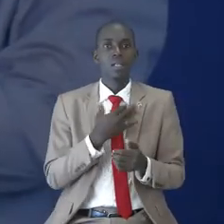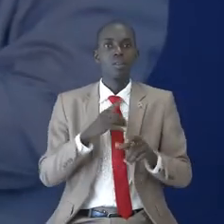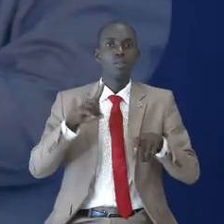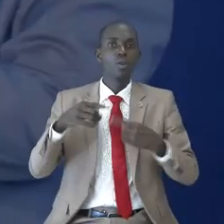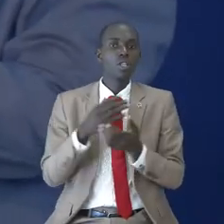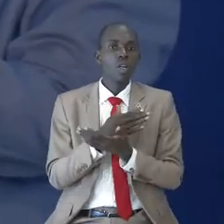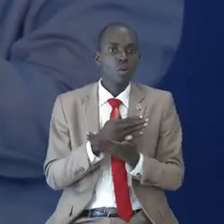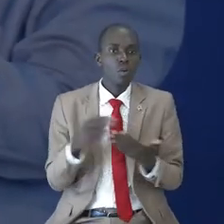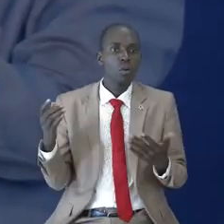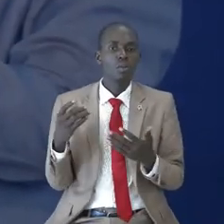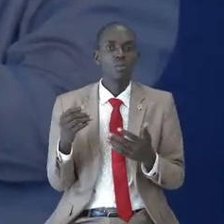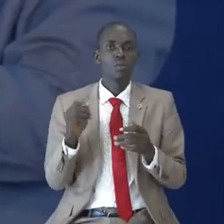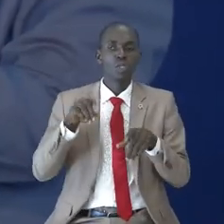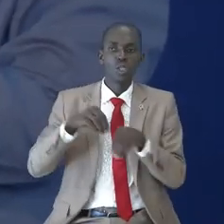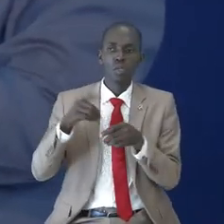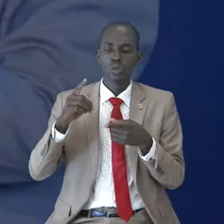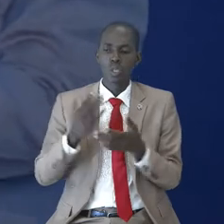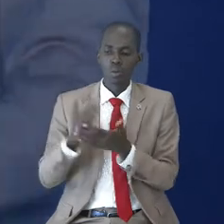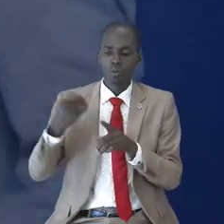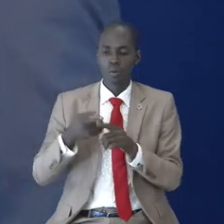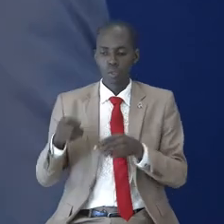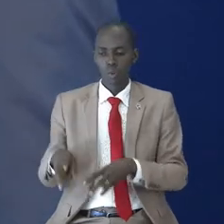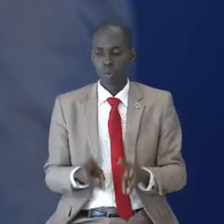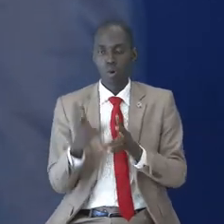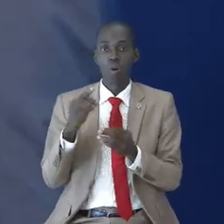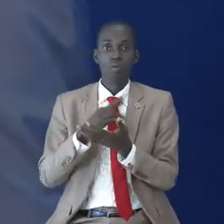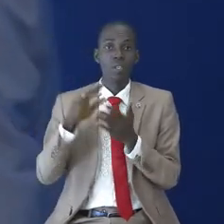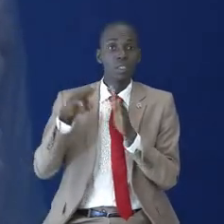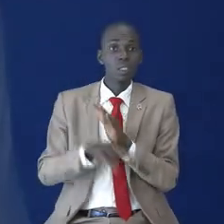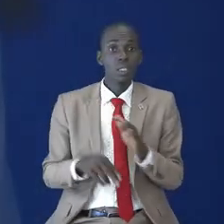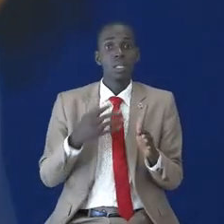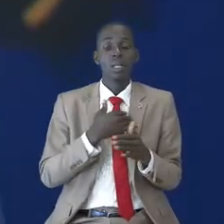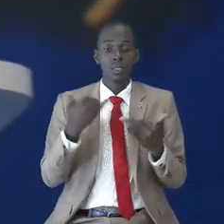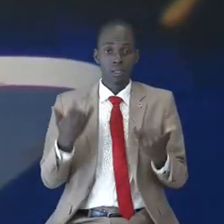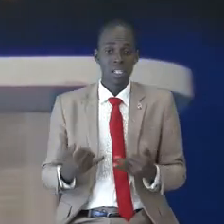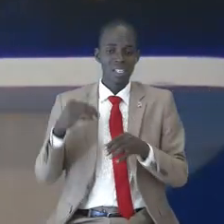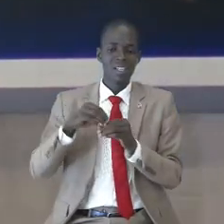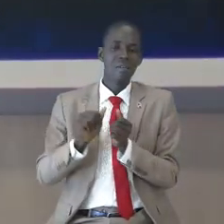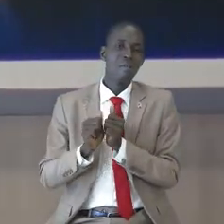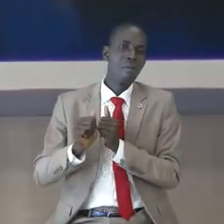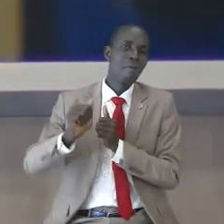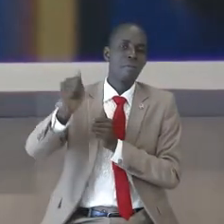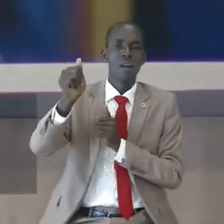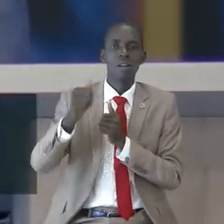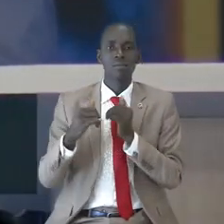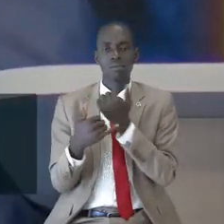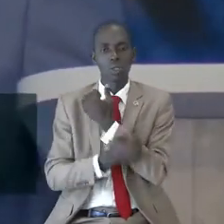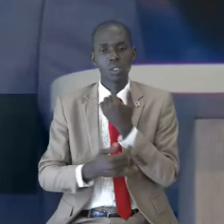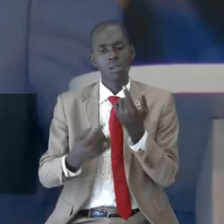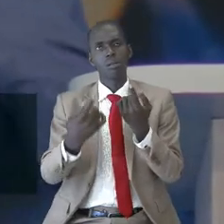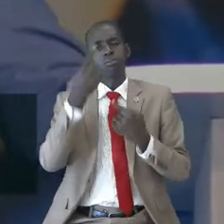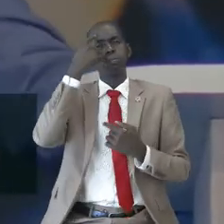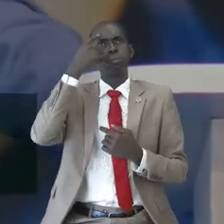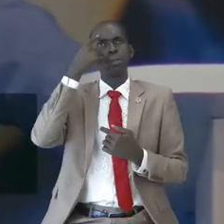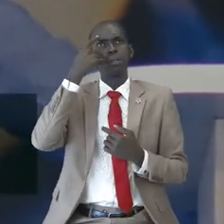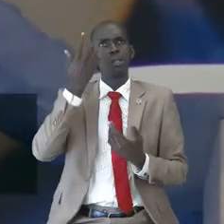the path of righteousness, and then he's in the far country, he comes to himself, he says,